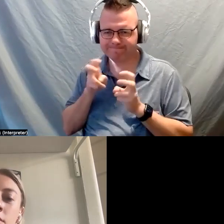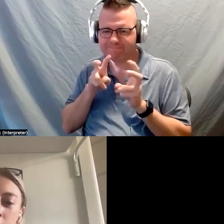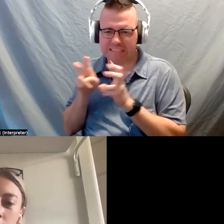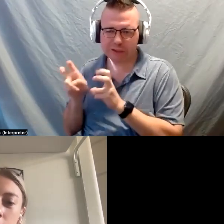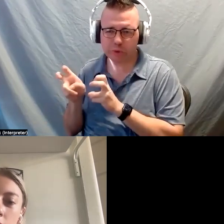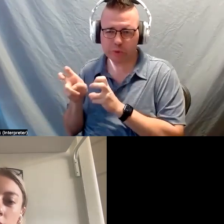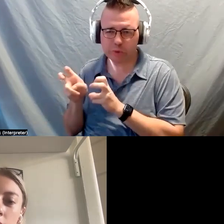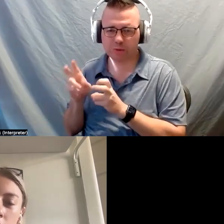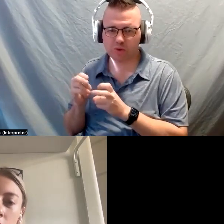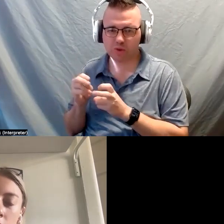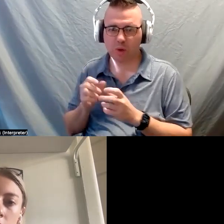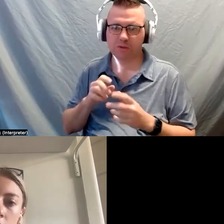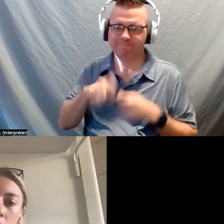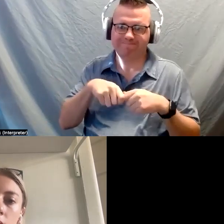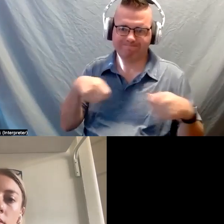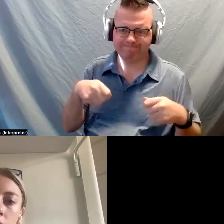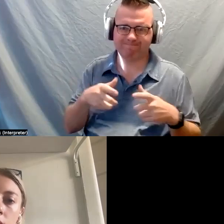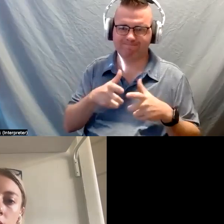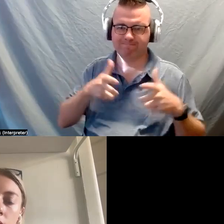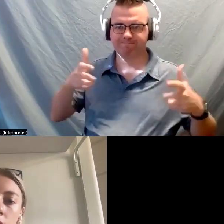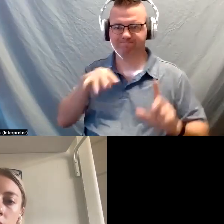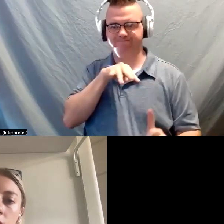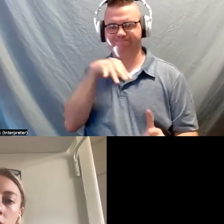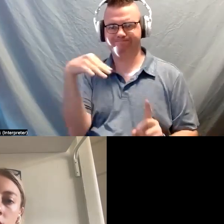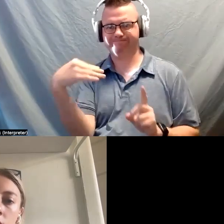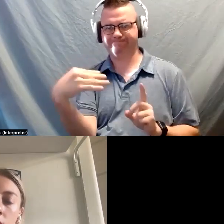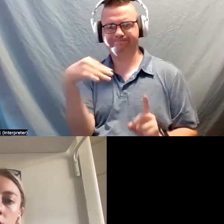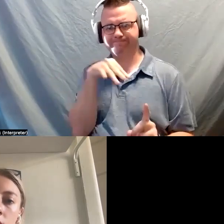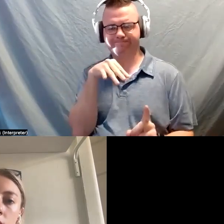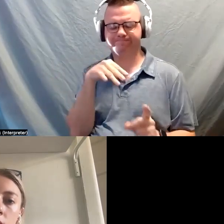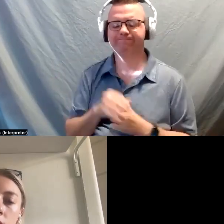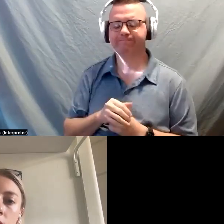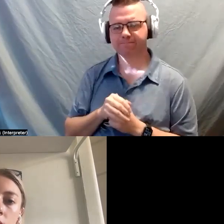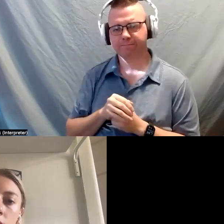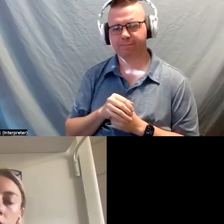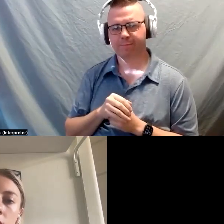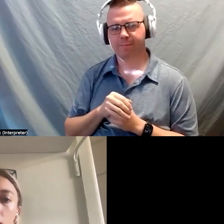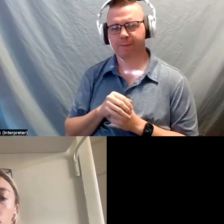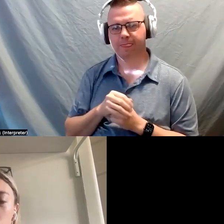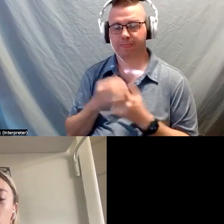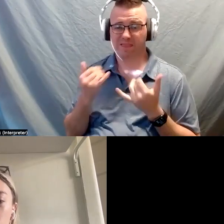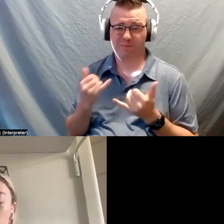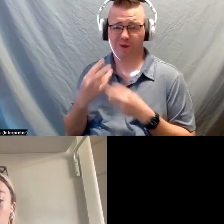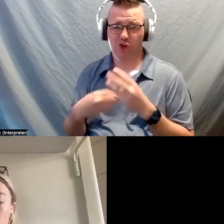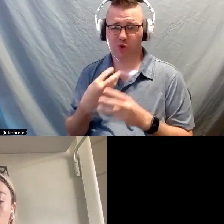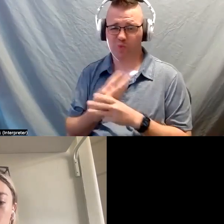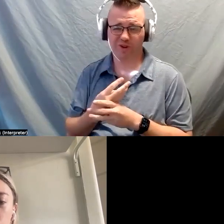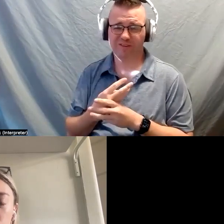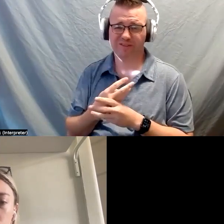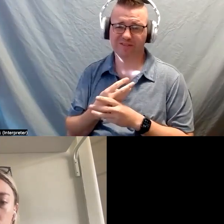are something bound in, I'm afraid, with the view of the world, of the modern world, of